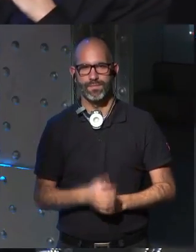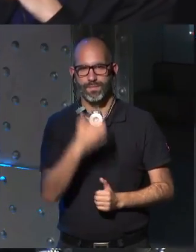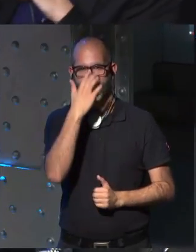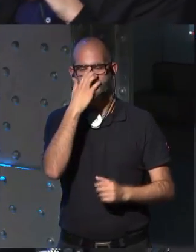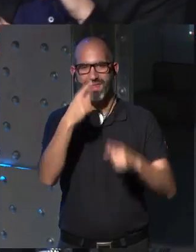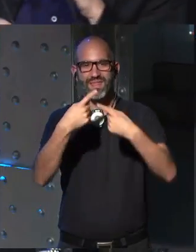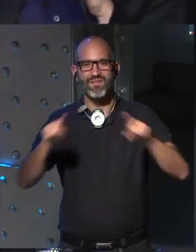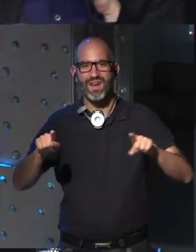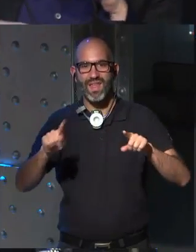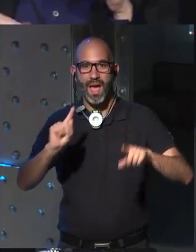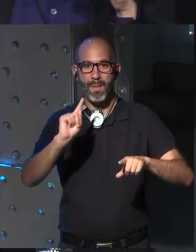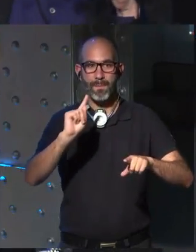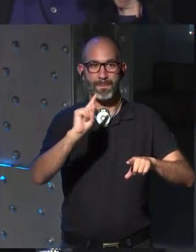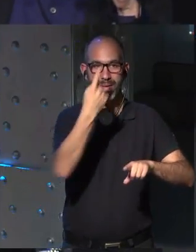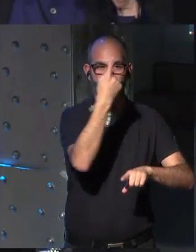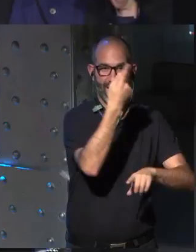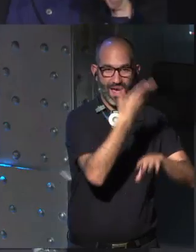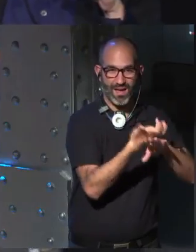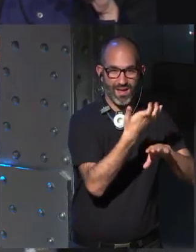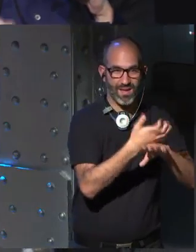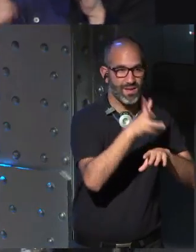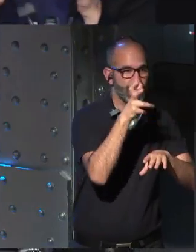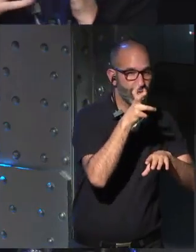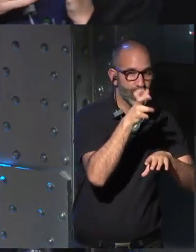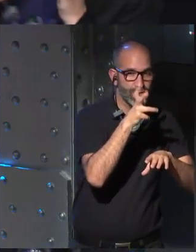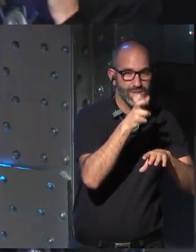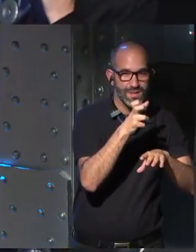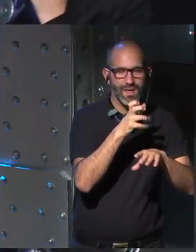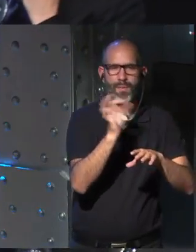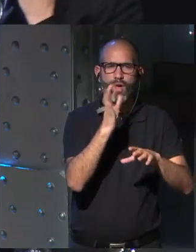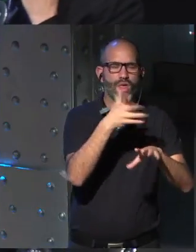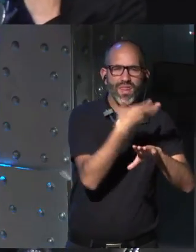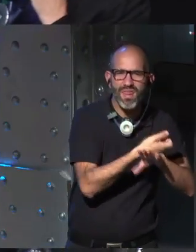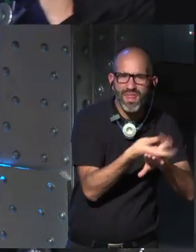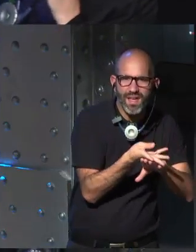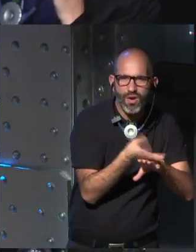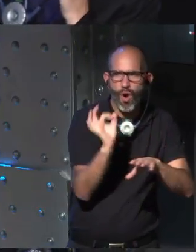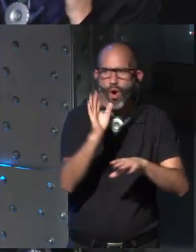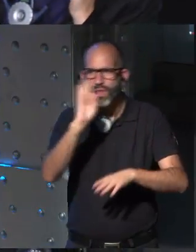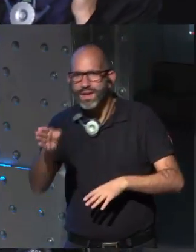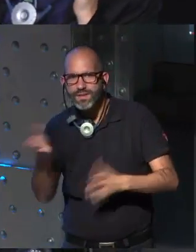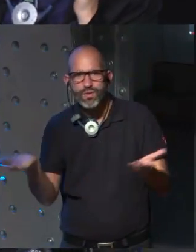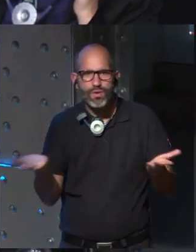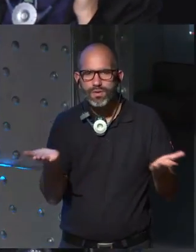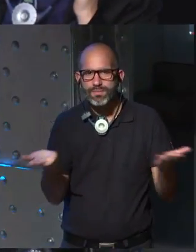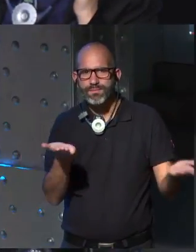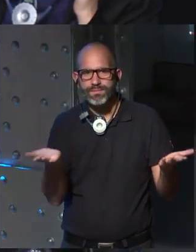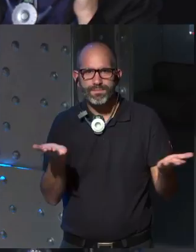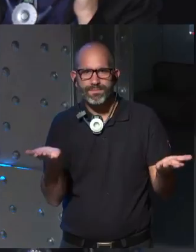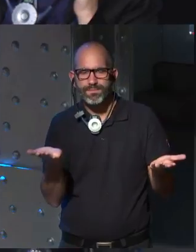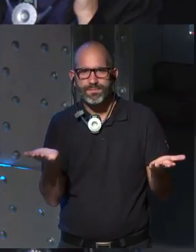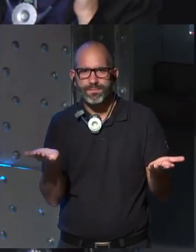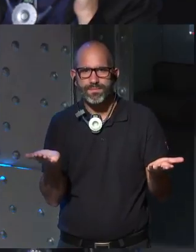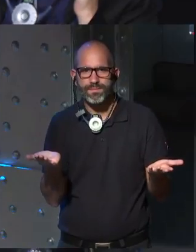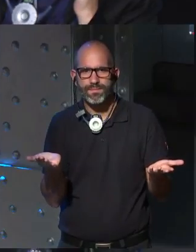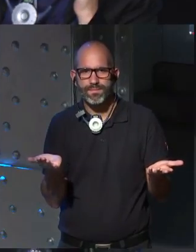Like this first and second time of any record or any? Sí, supongo que sí. Yes, I get. He doesn't say anything about